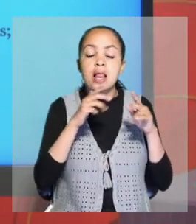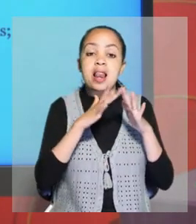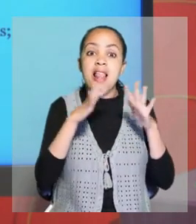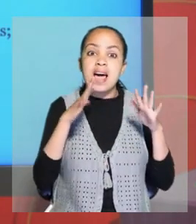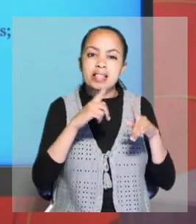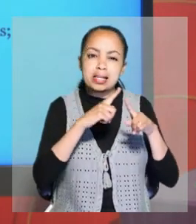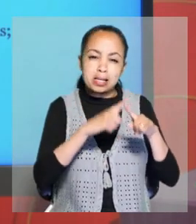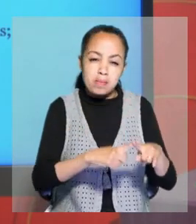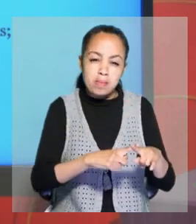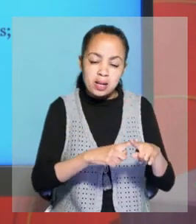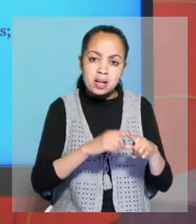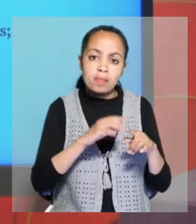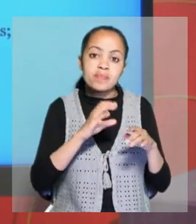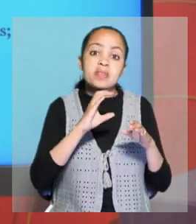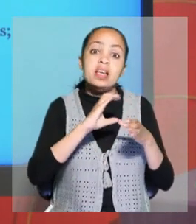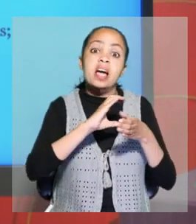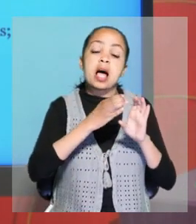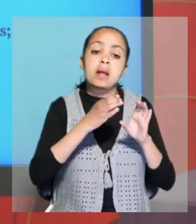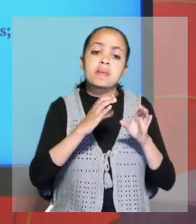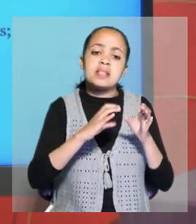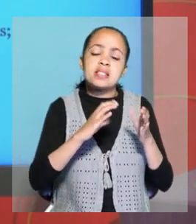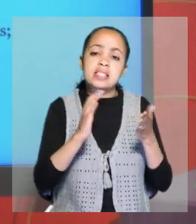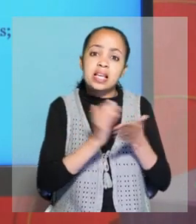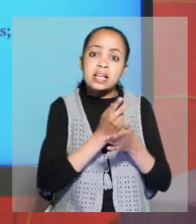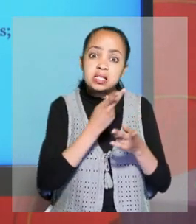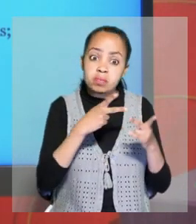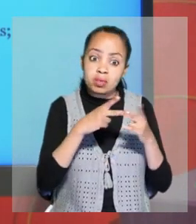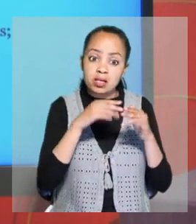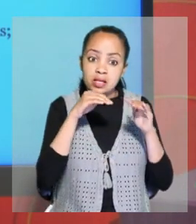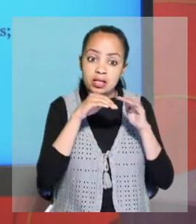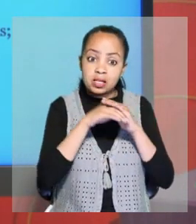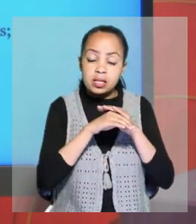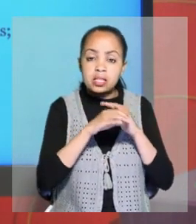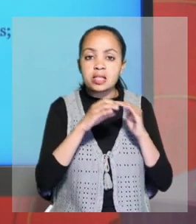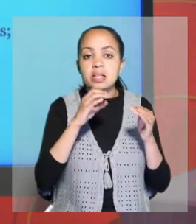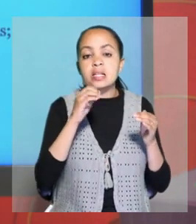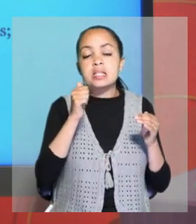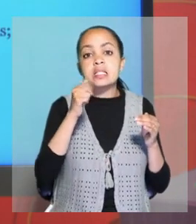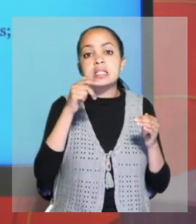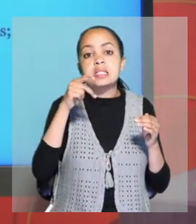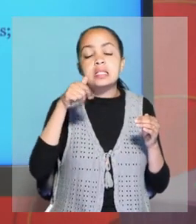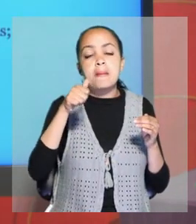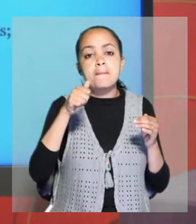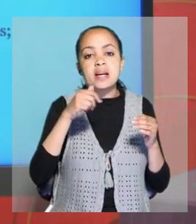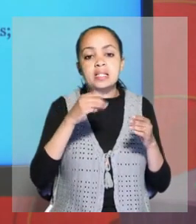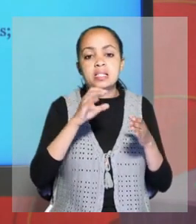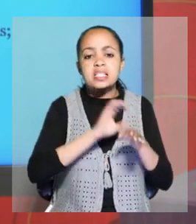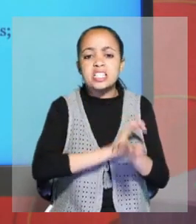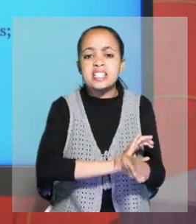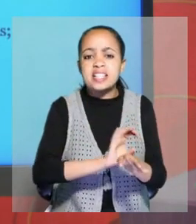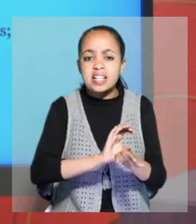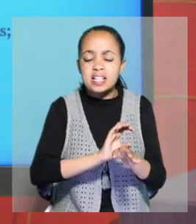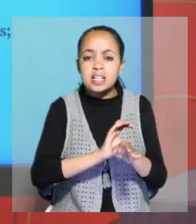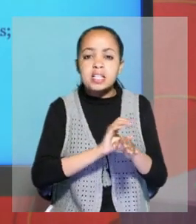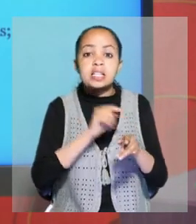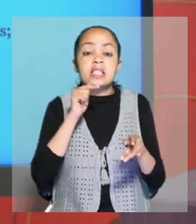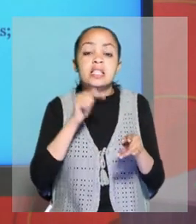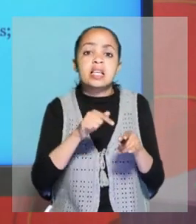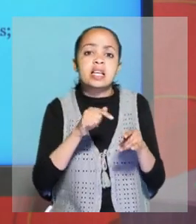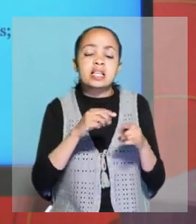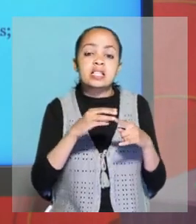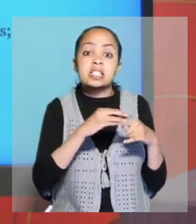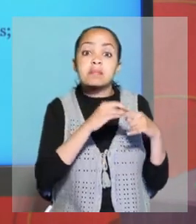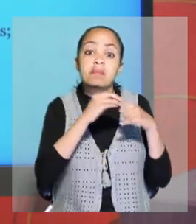reaction and the Calvin cycle takes place in separate cell. By that, there is